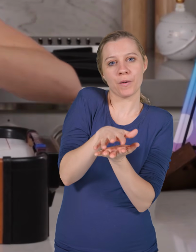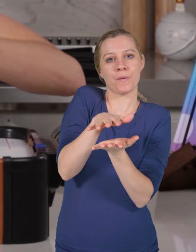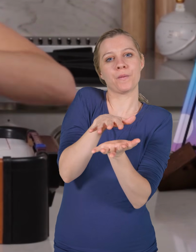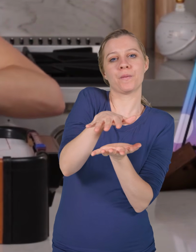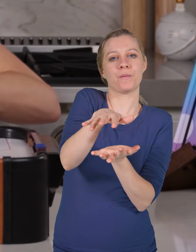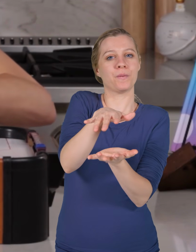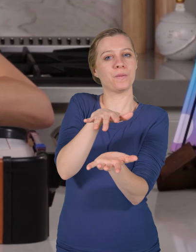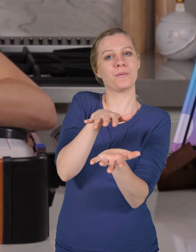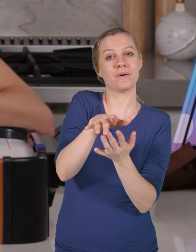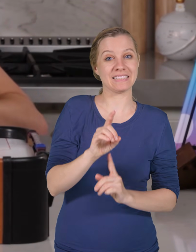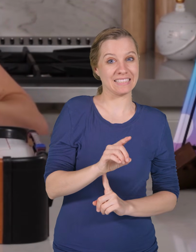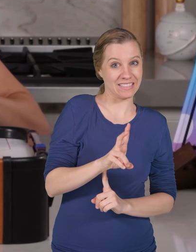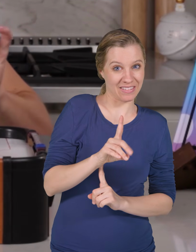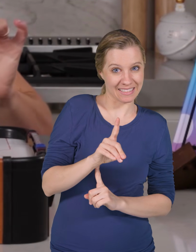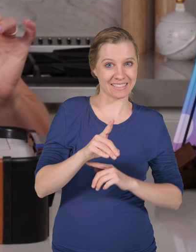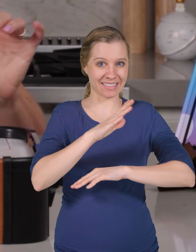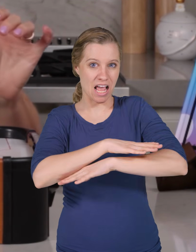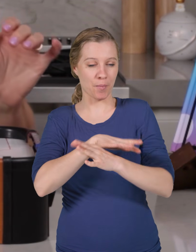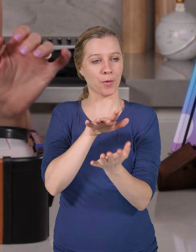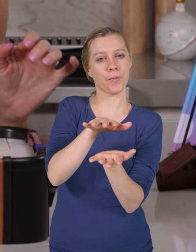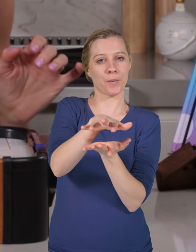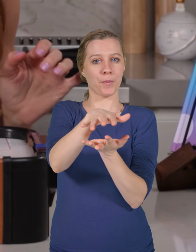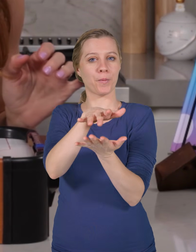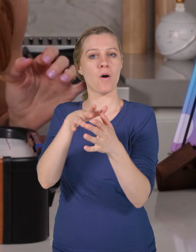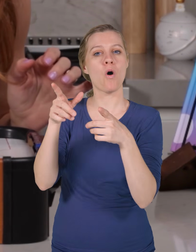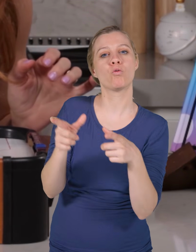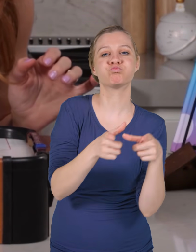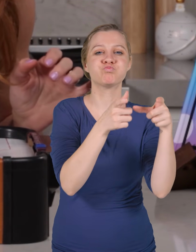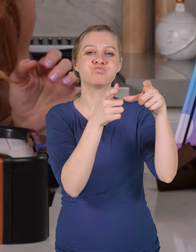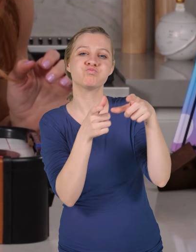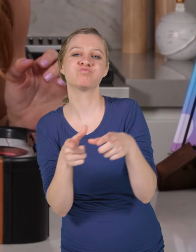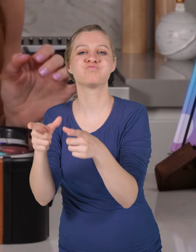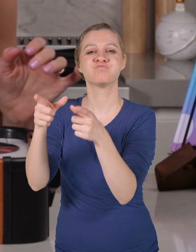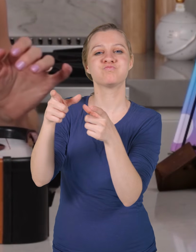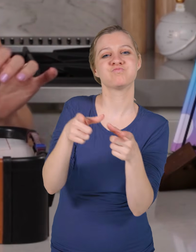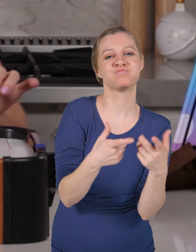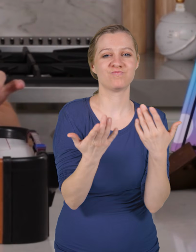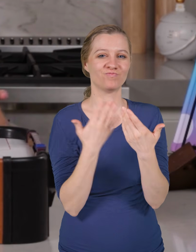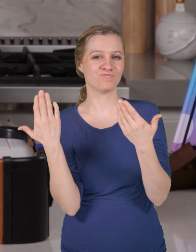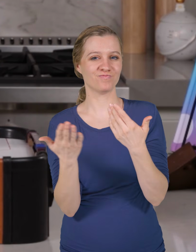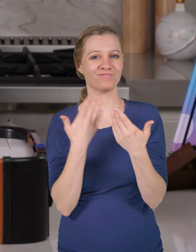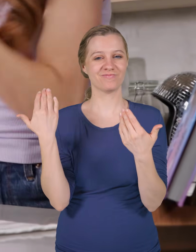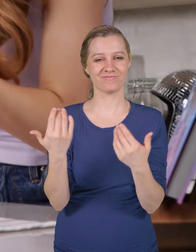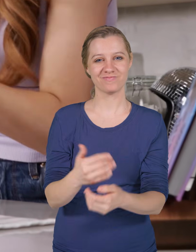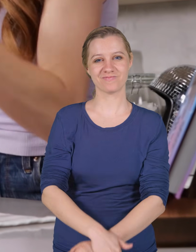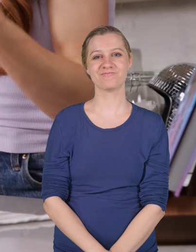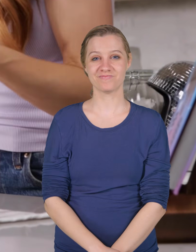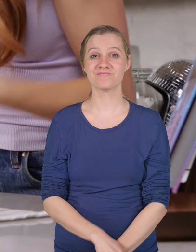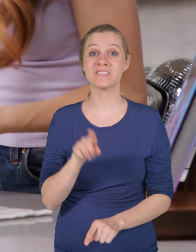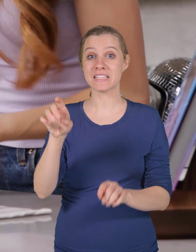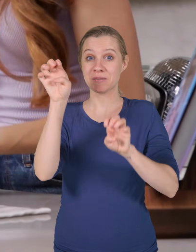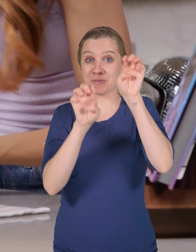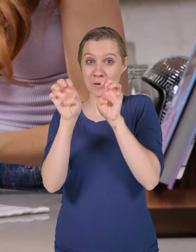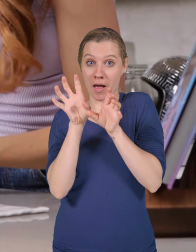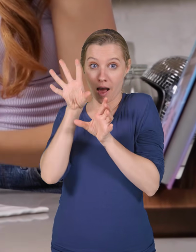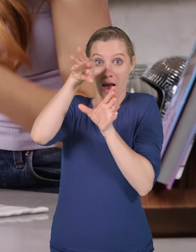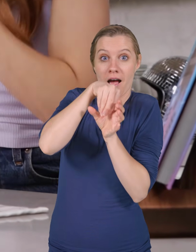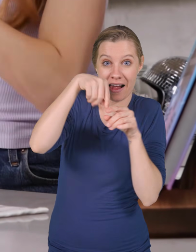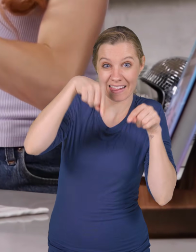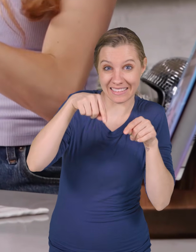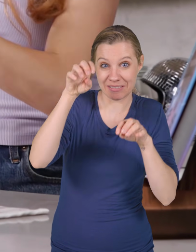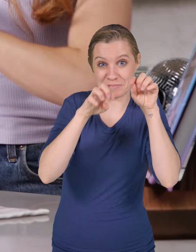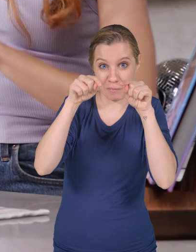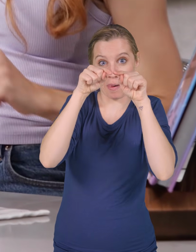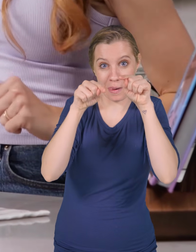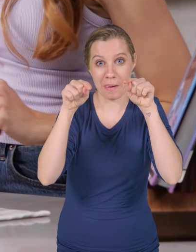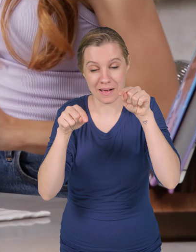the DVD and the table, so it allows it to glide across the surface. To experiment within this experiment,